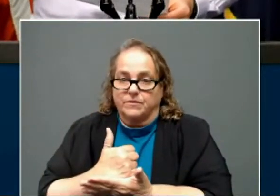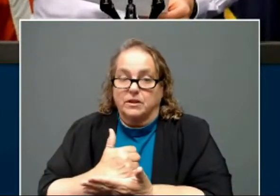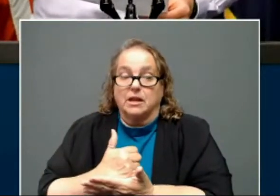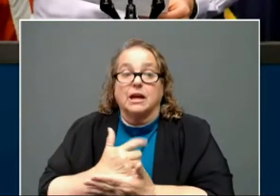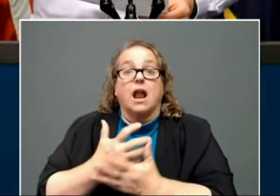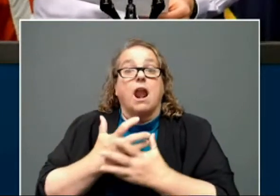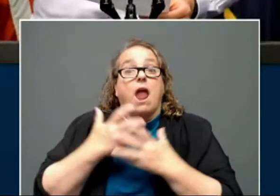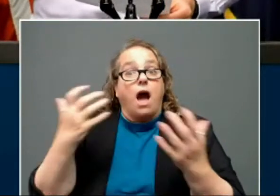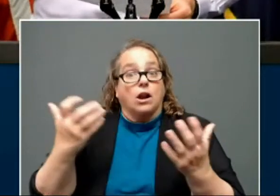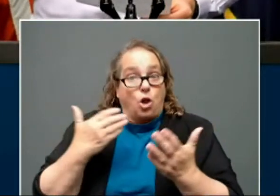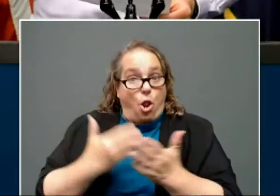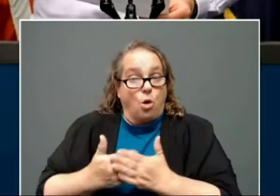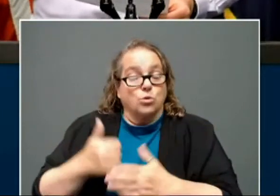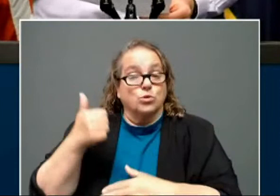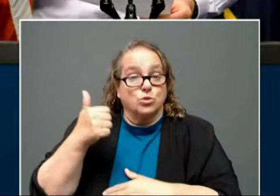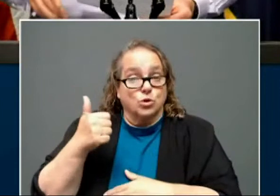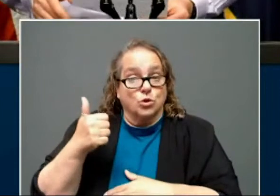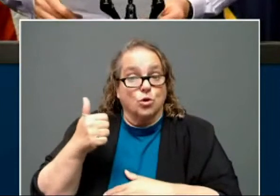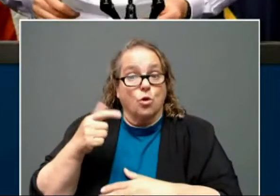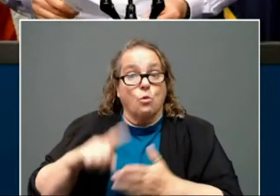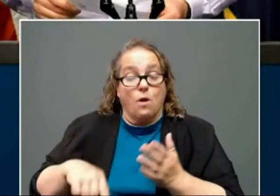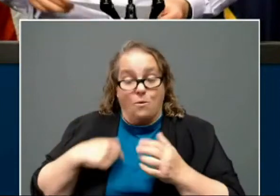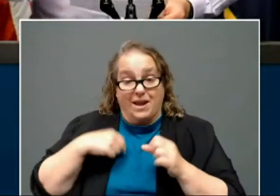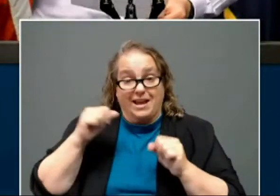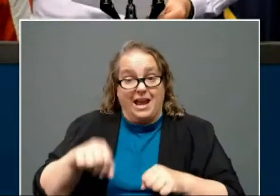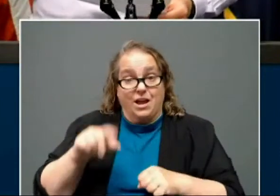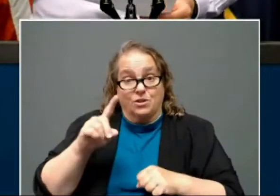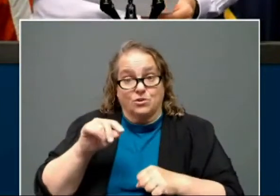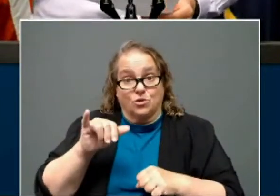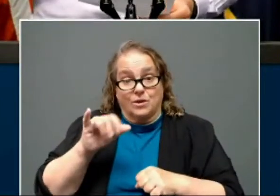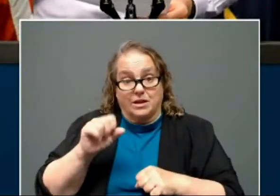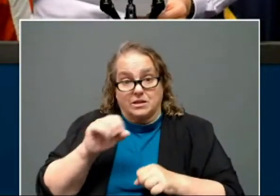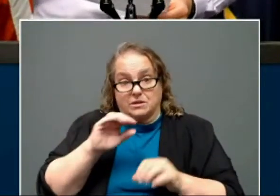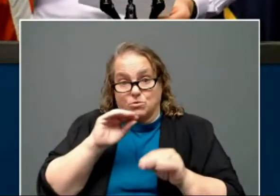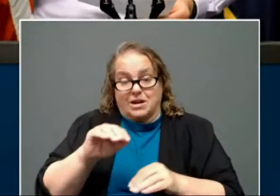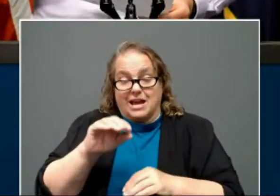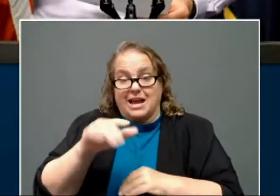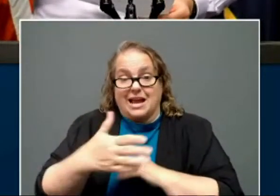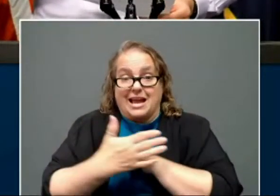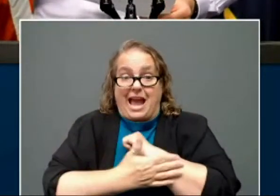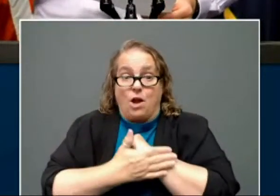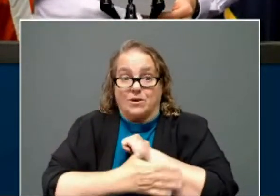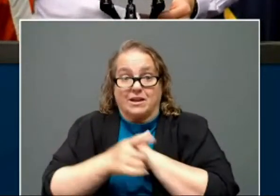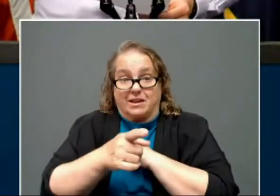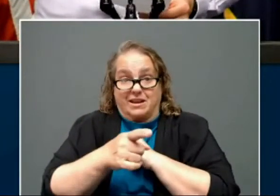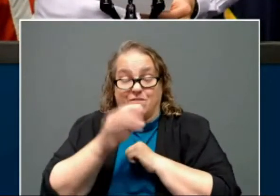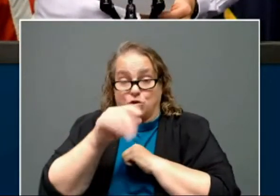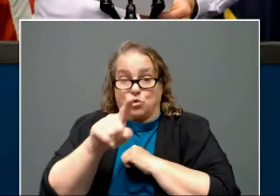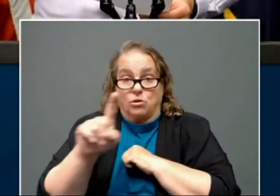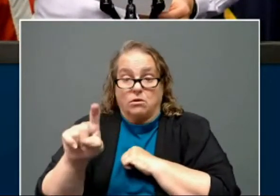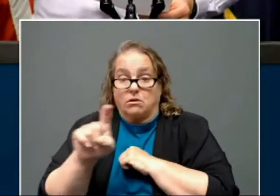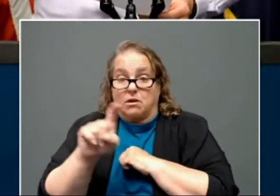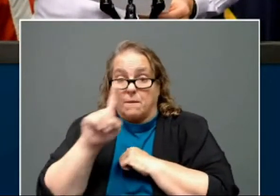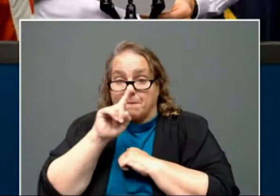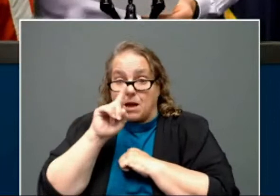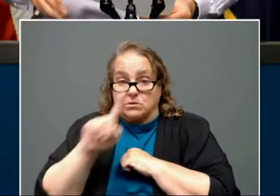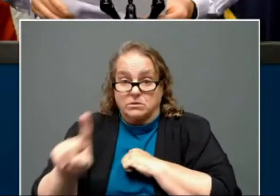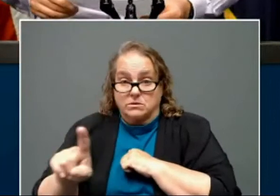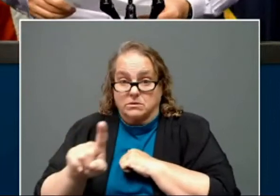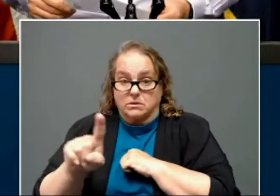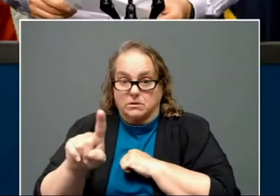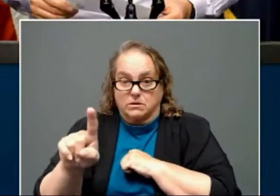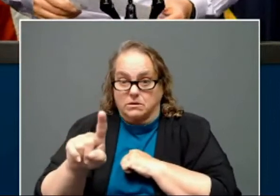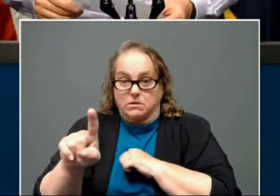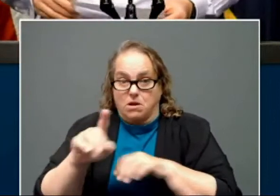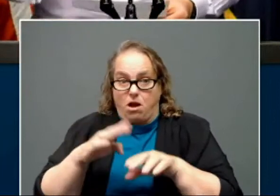do is to populate that county level dashboard. And if you hover over any of those counties, it'll do a pop-up box. And I pasted